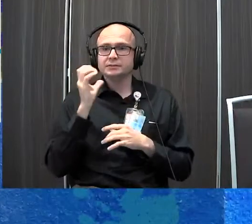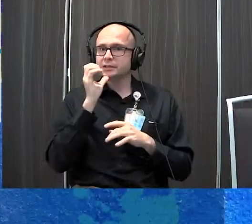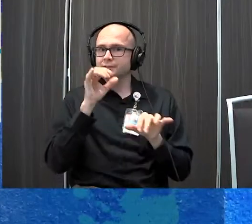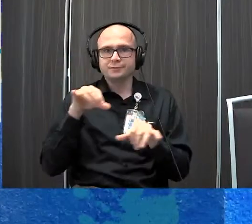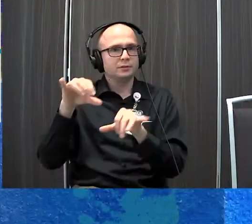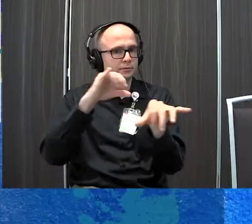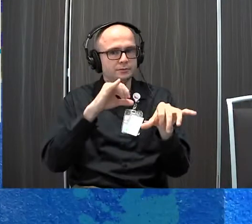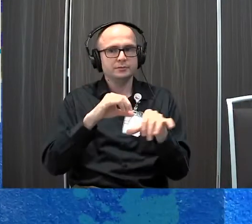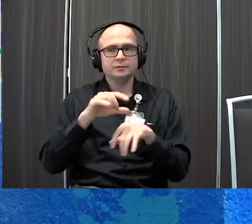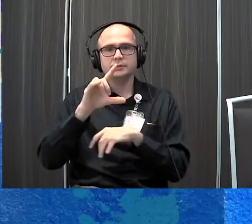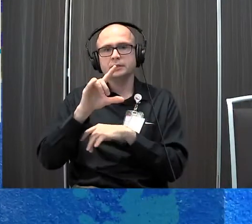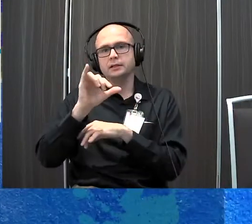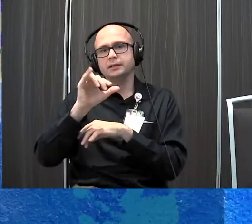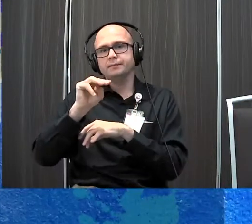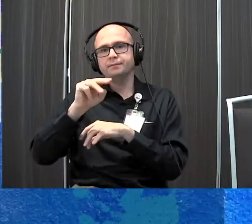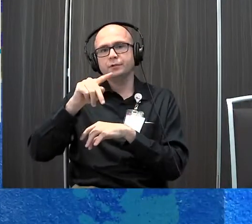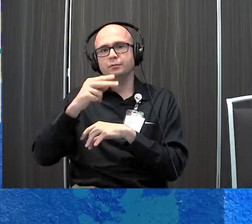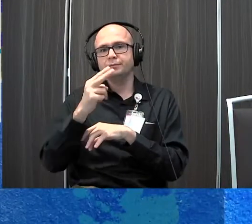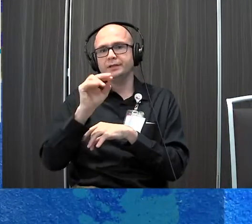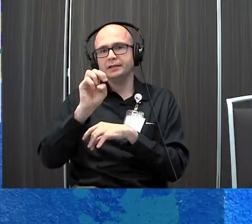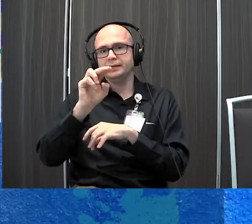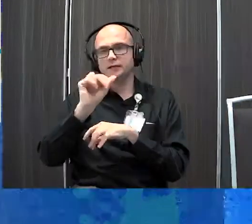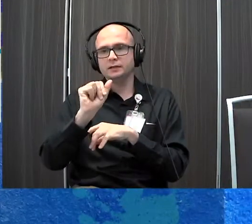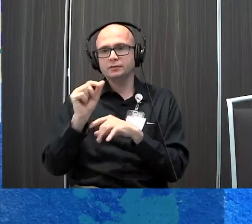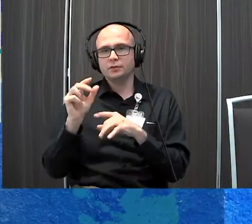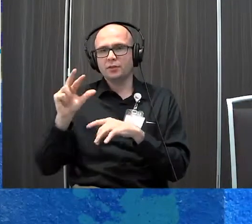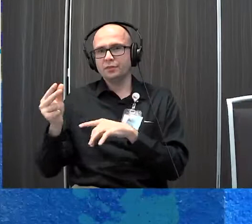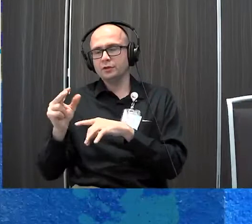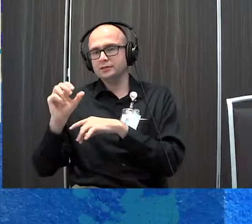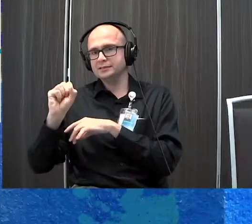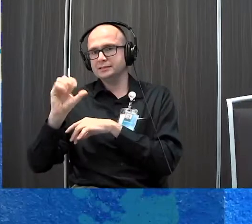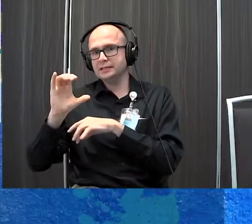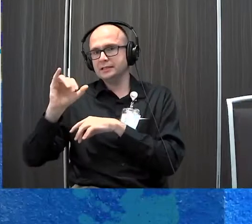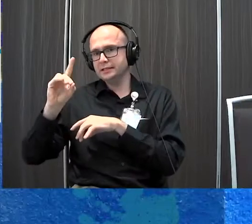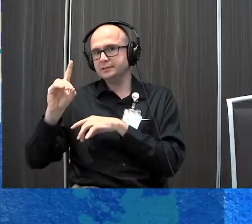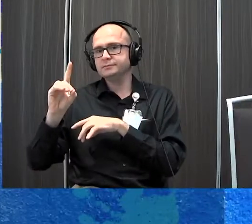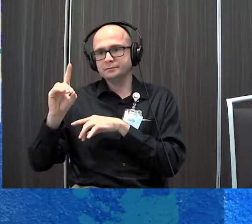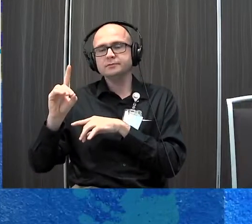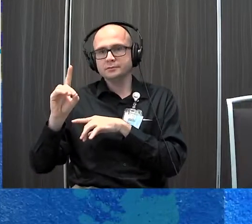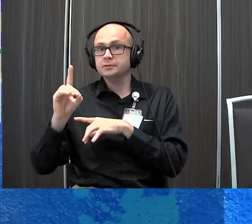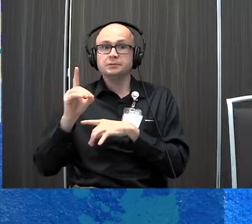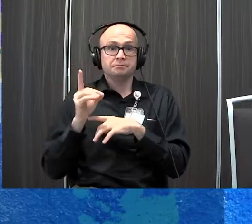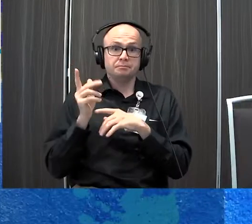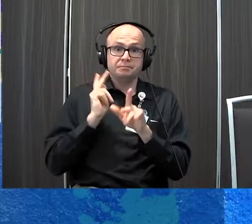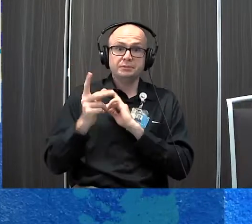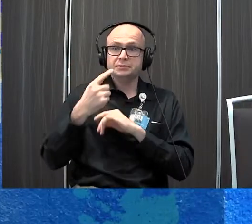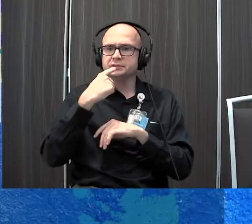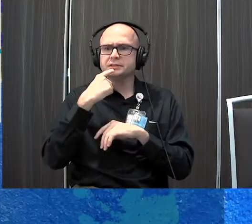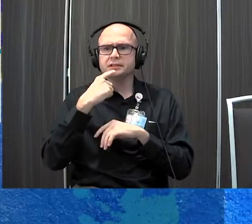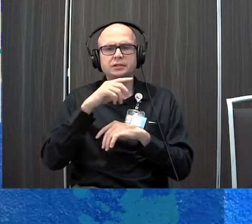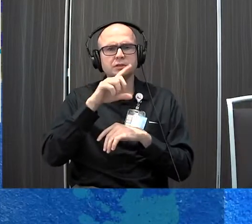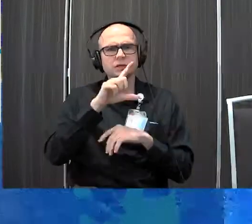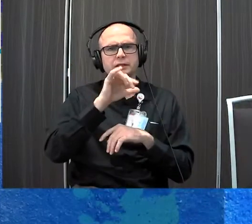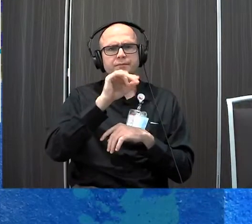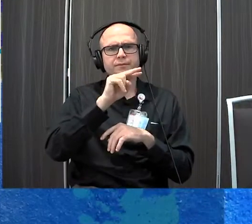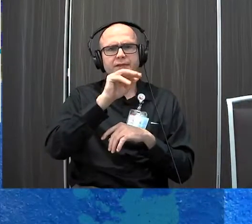common, is lymphopenia. And the third smallest is something called SCID. And most of us would then say, what is lymphopenia